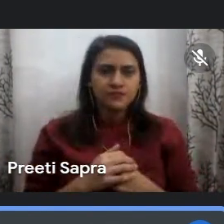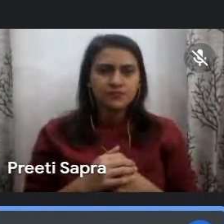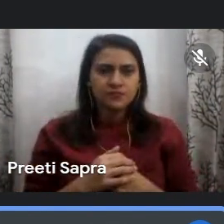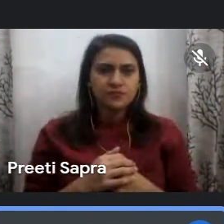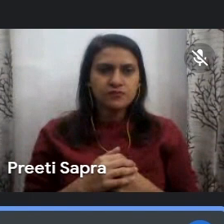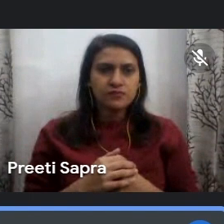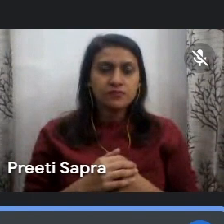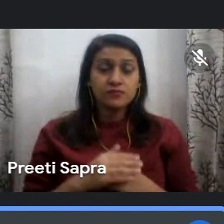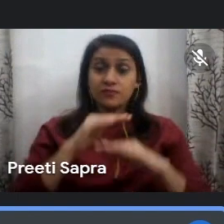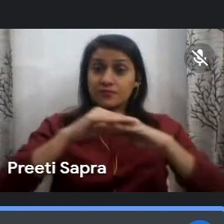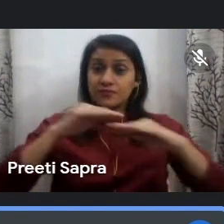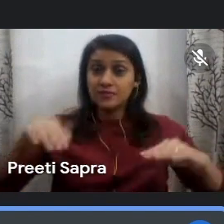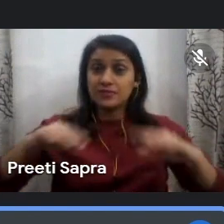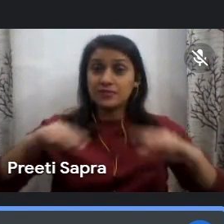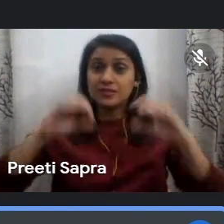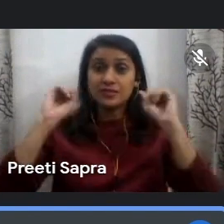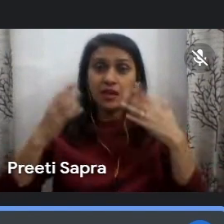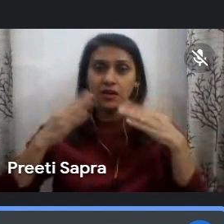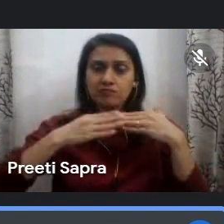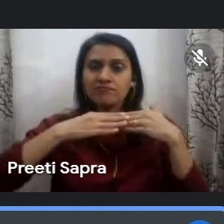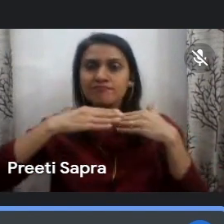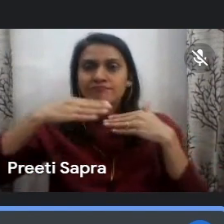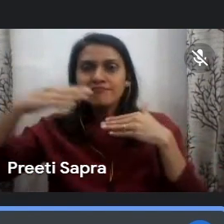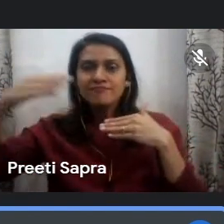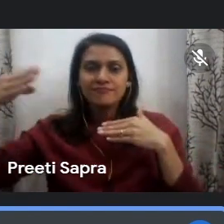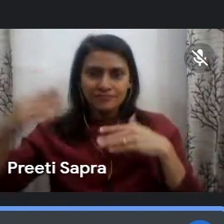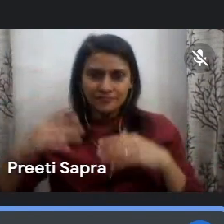Starting from the childhood, like.